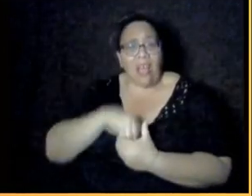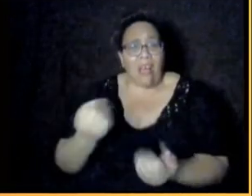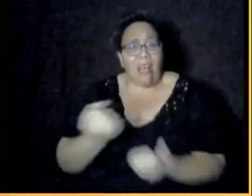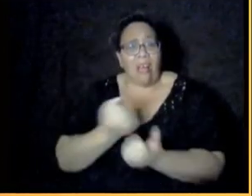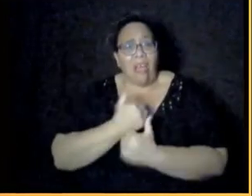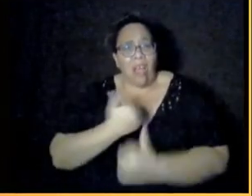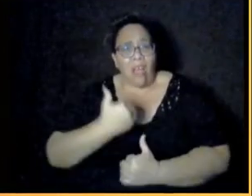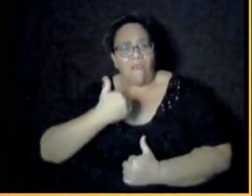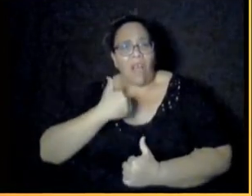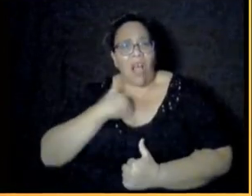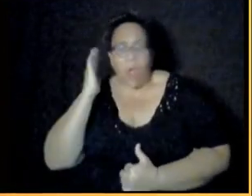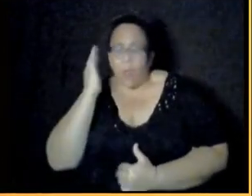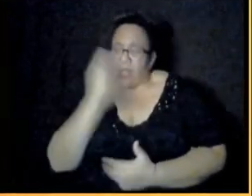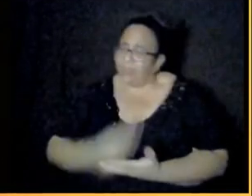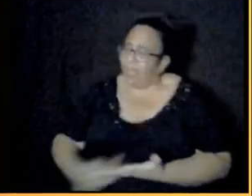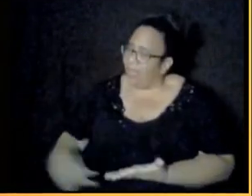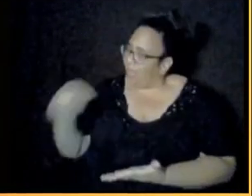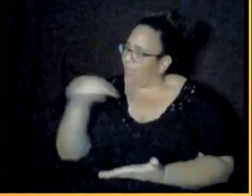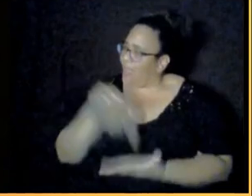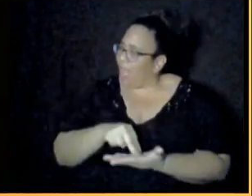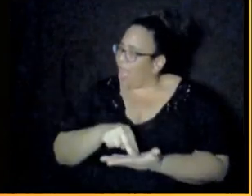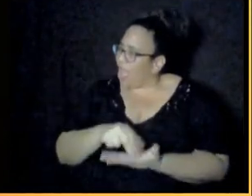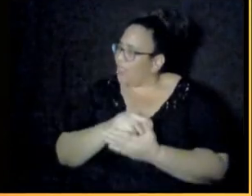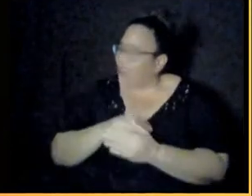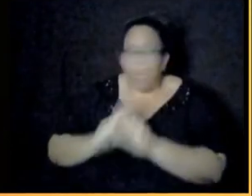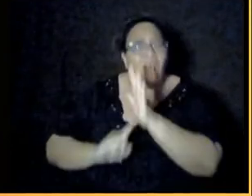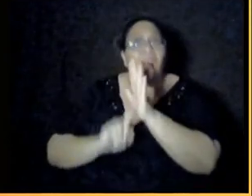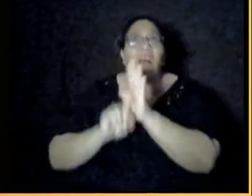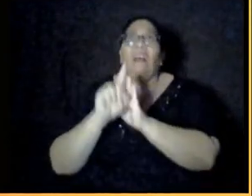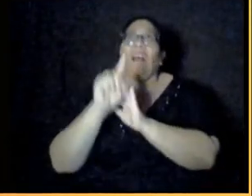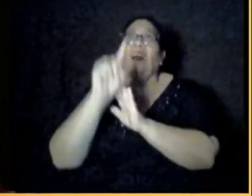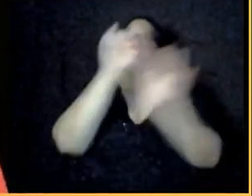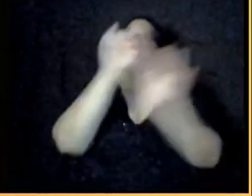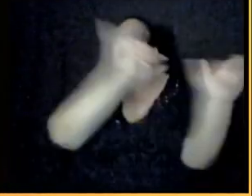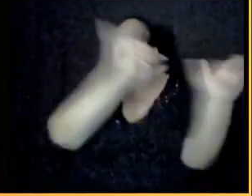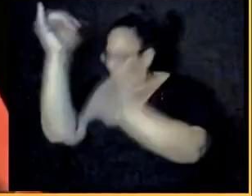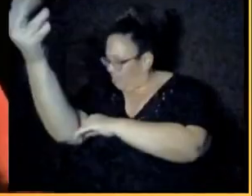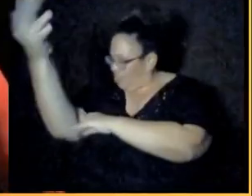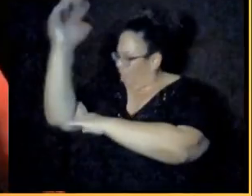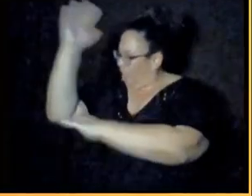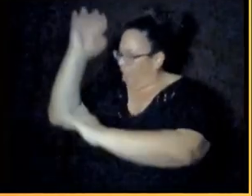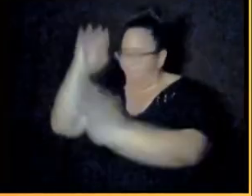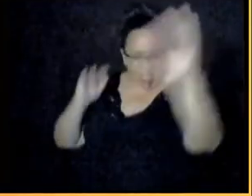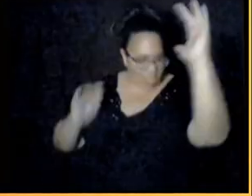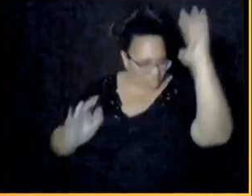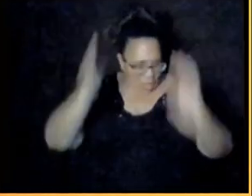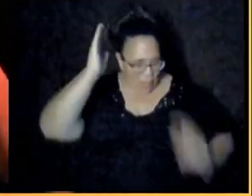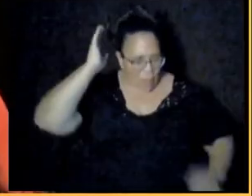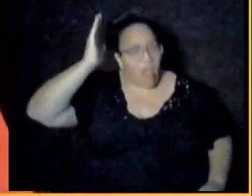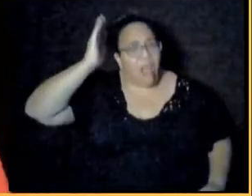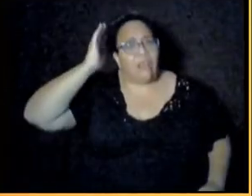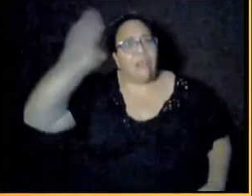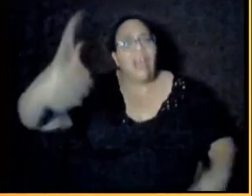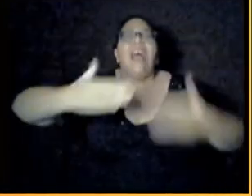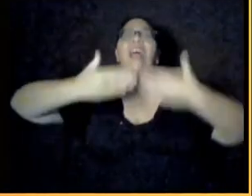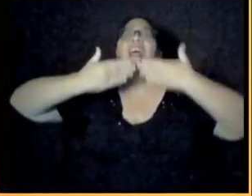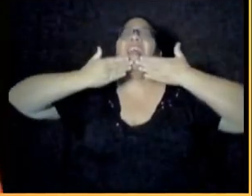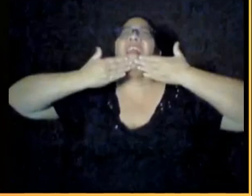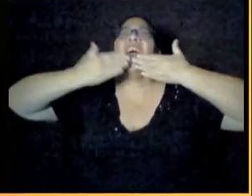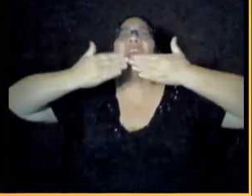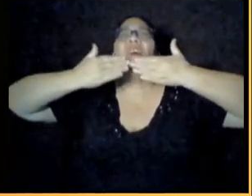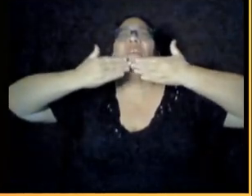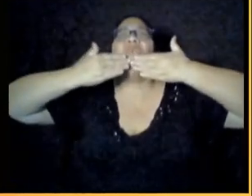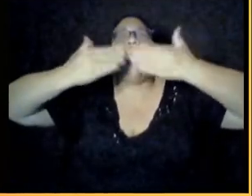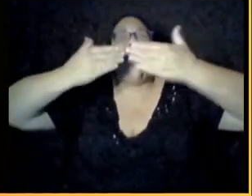stand as the tallest tree, and I'm thankful for each